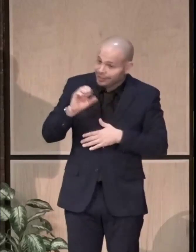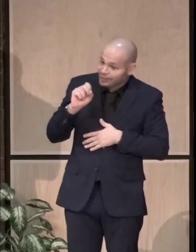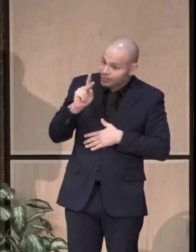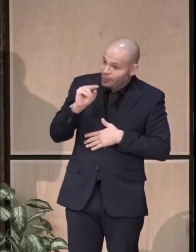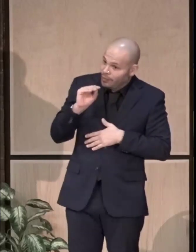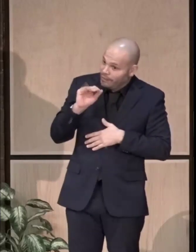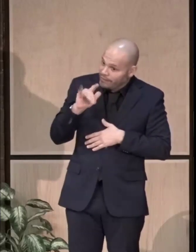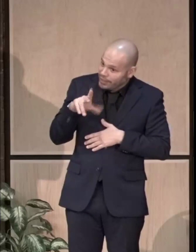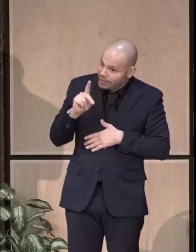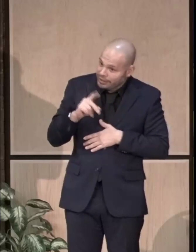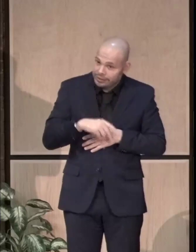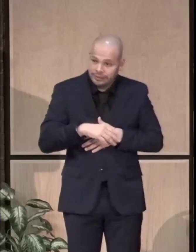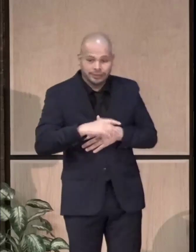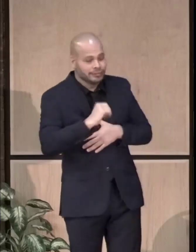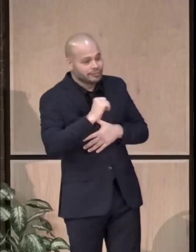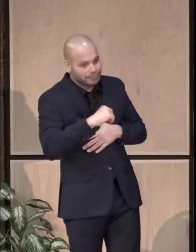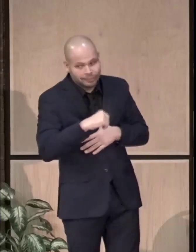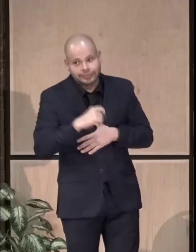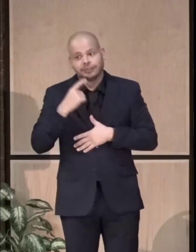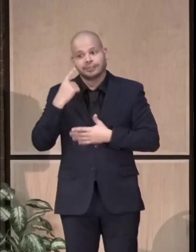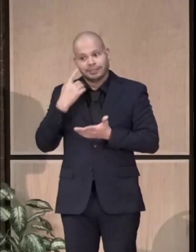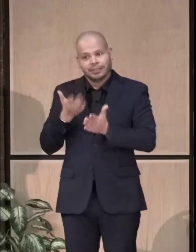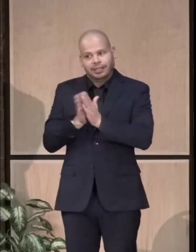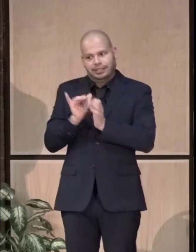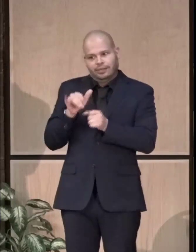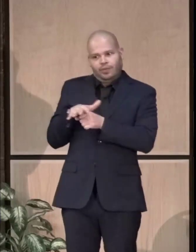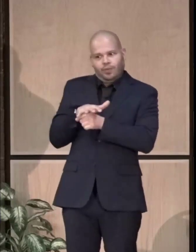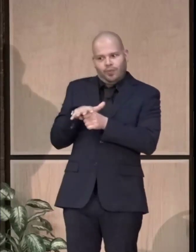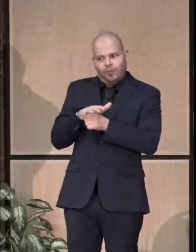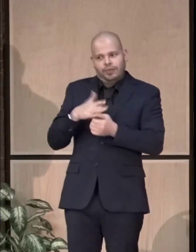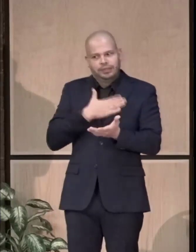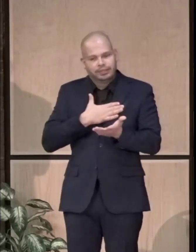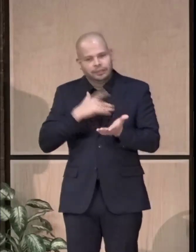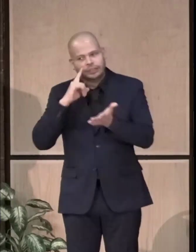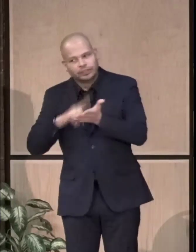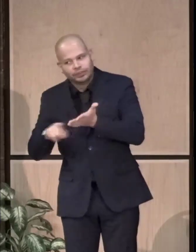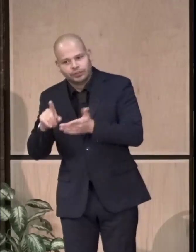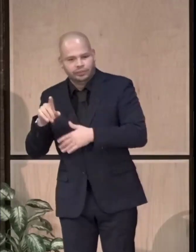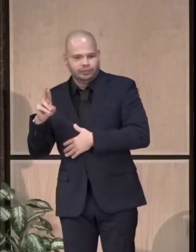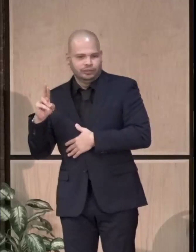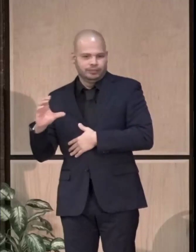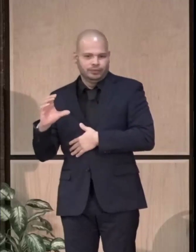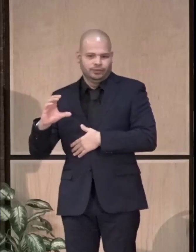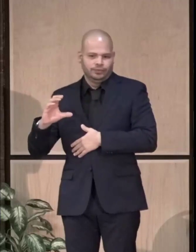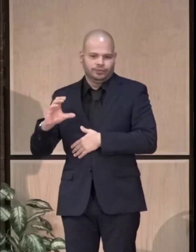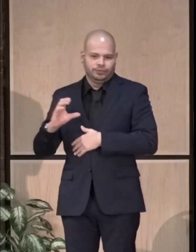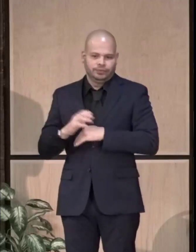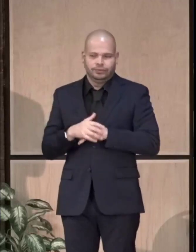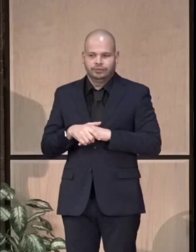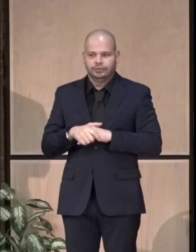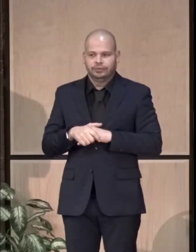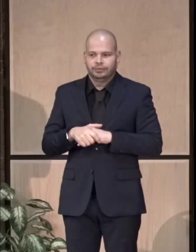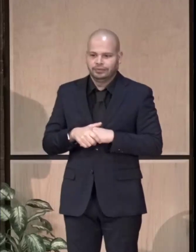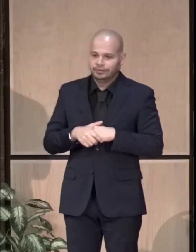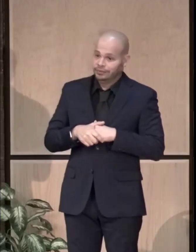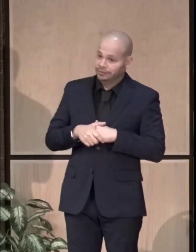being on. And Schofield, at the beginning of that conversation, said that people are worried about Carr